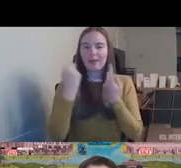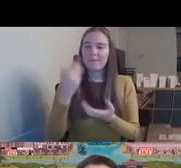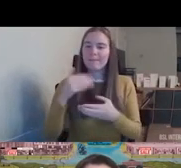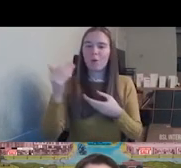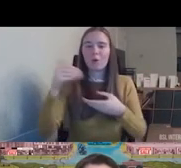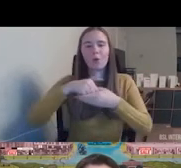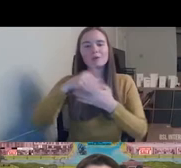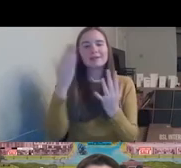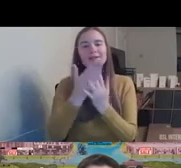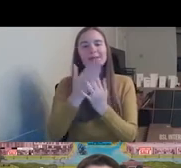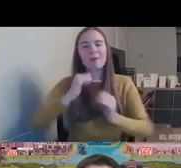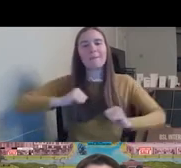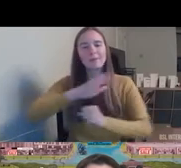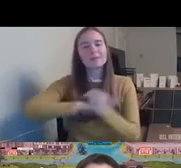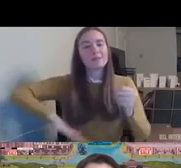spaces.